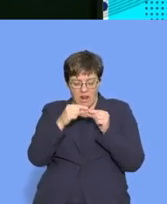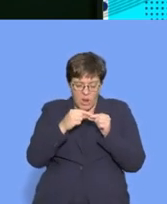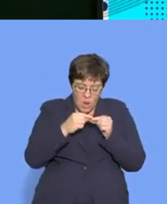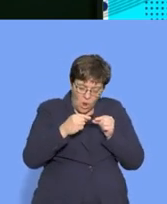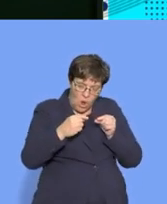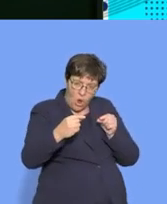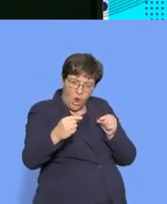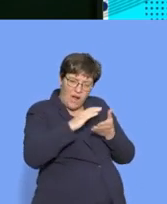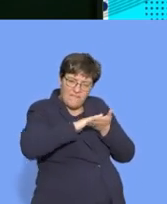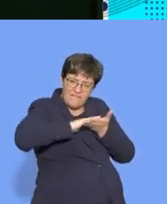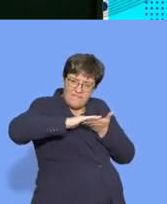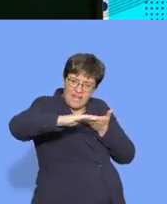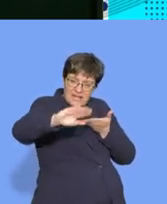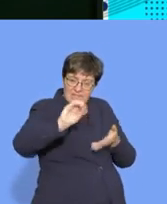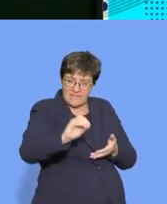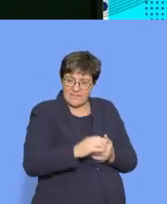quite flat.